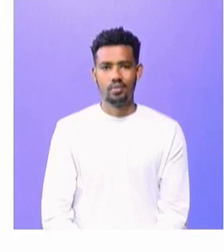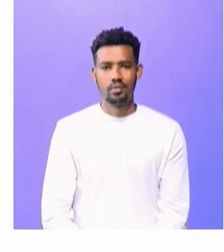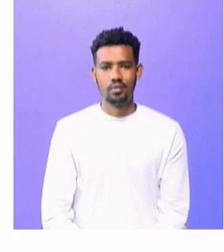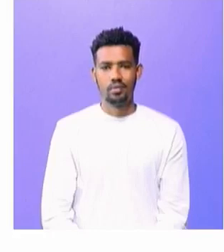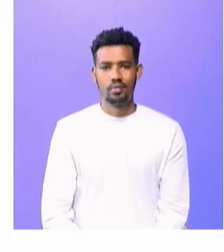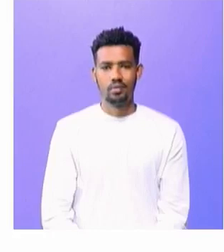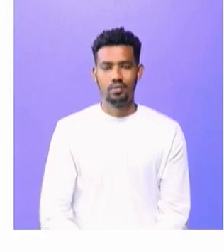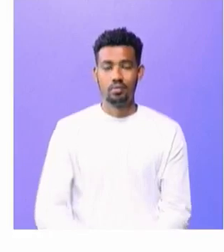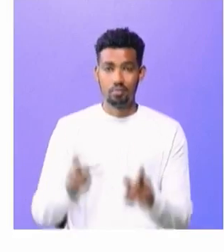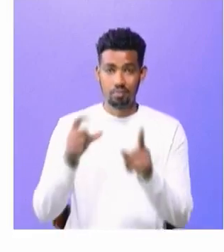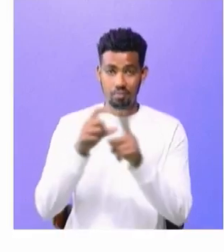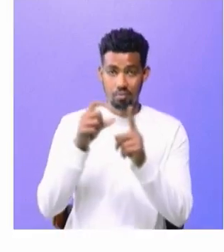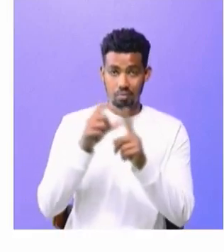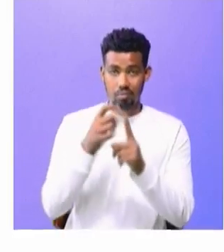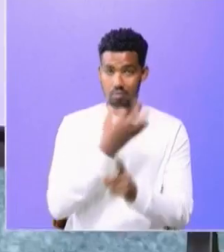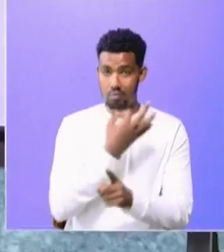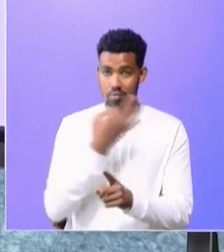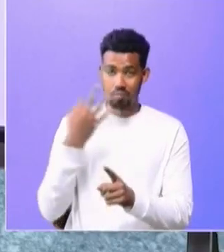children,